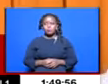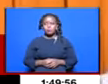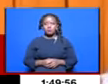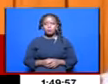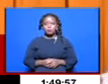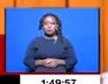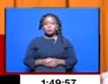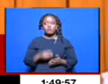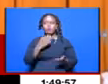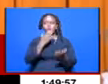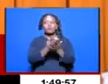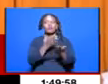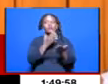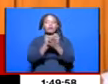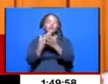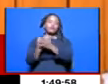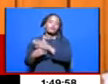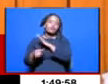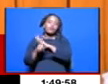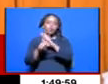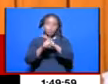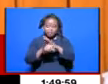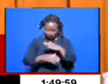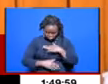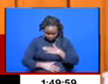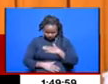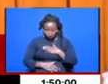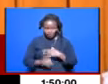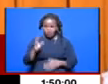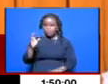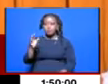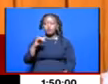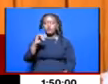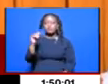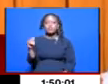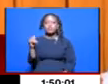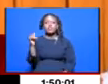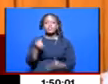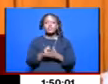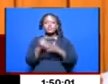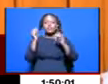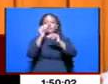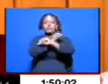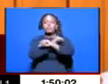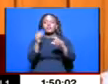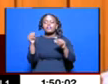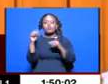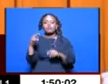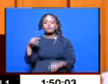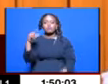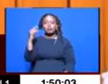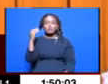Thank you very much, Honorable CJ, the President of the Supreme Court of Kenya.